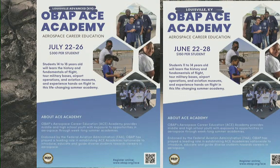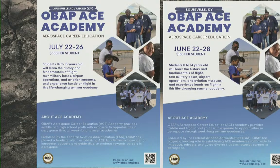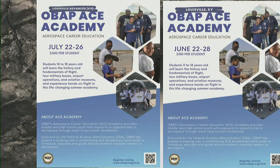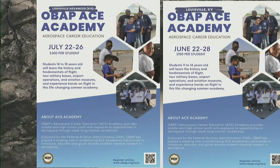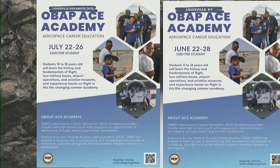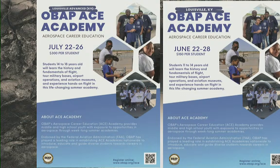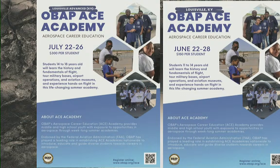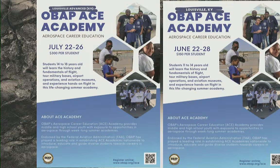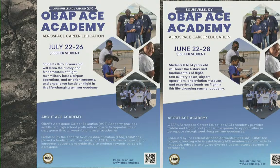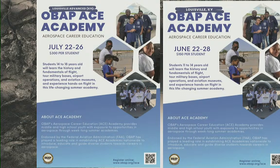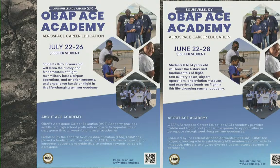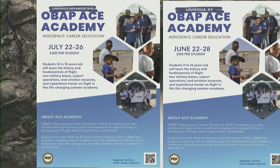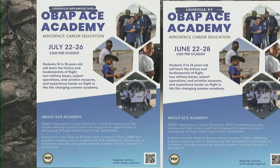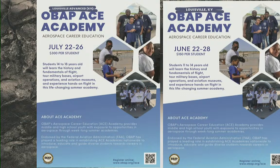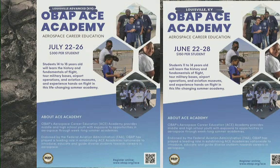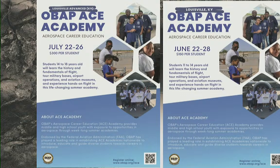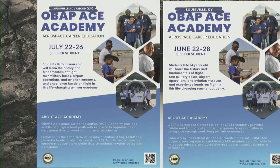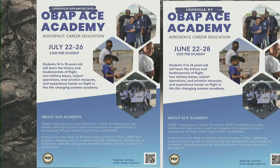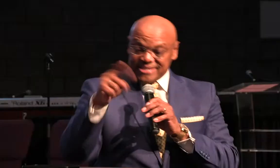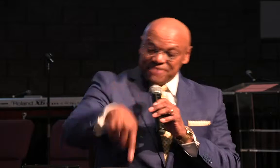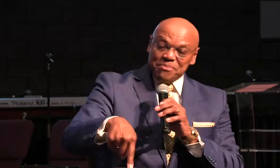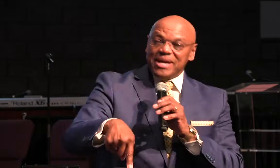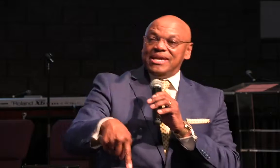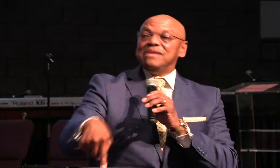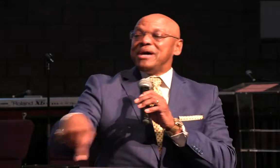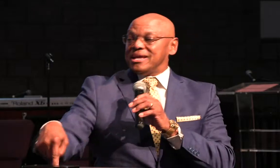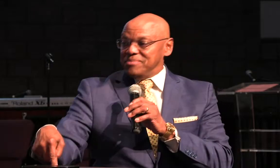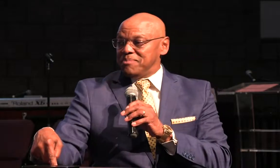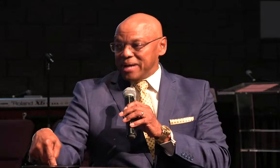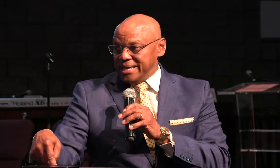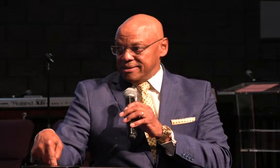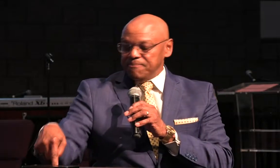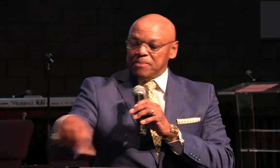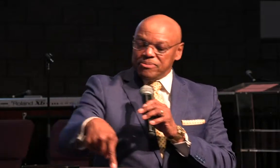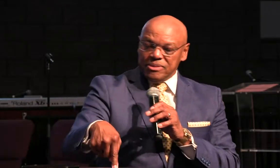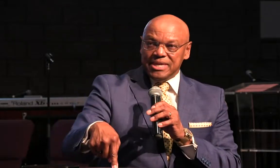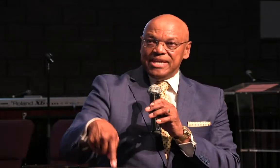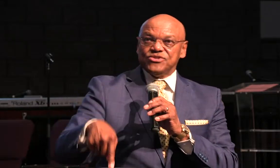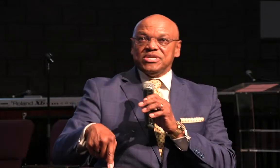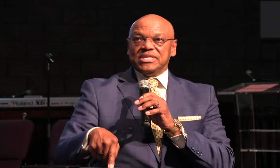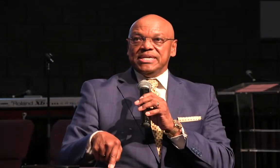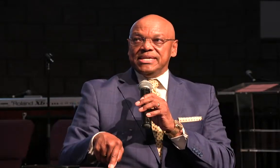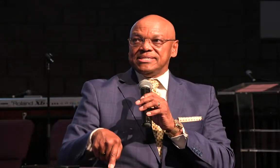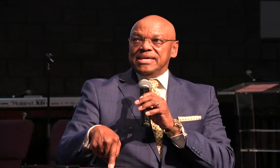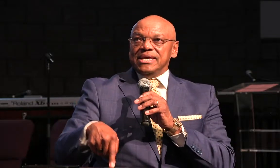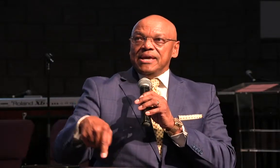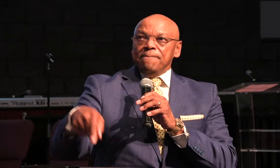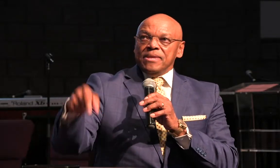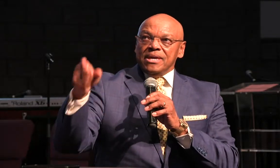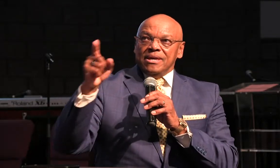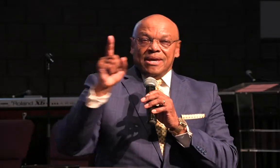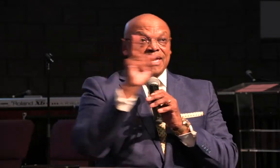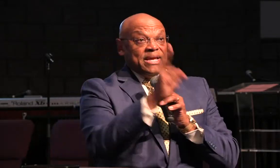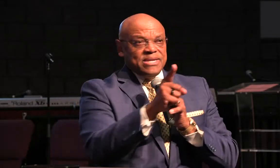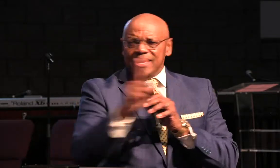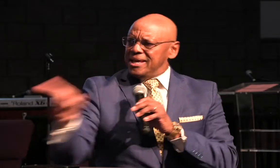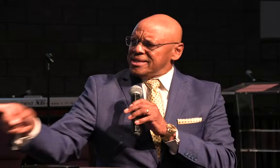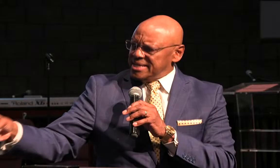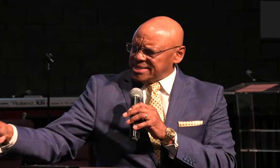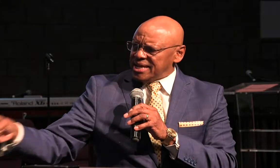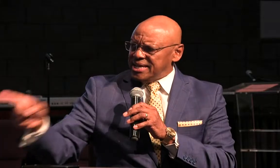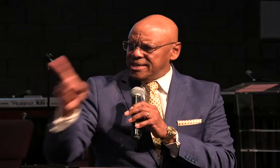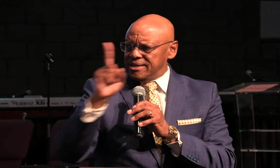Yes. Yes. Caveat, yes. Anybody can be a pilot. The interesting thing is,